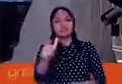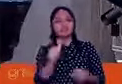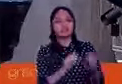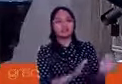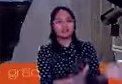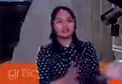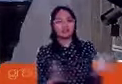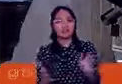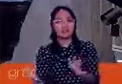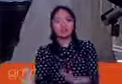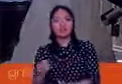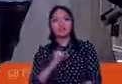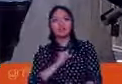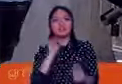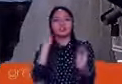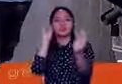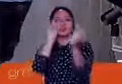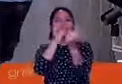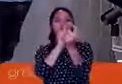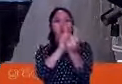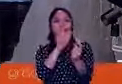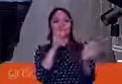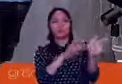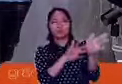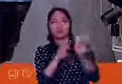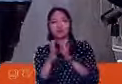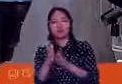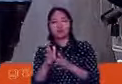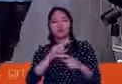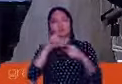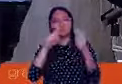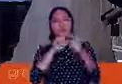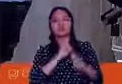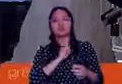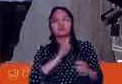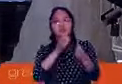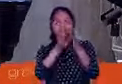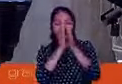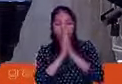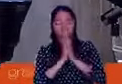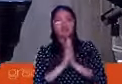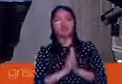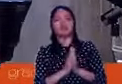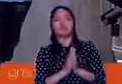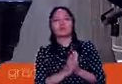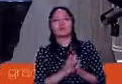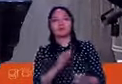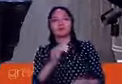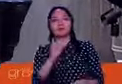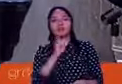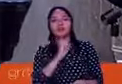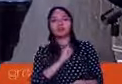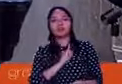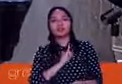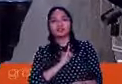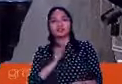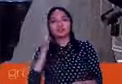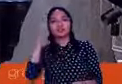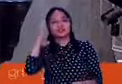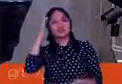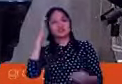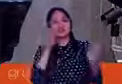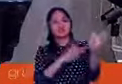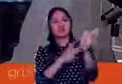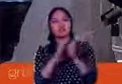God is not dead, I'll meet Him when I pray.